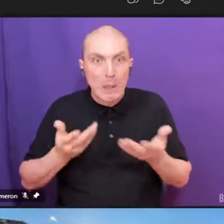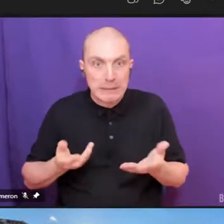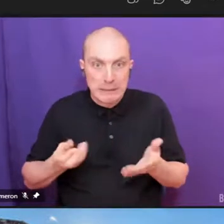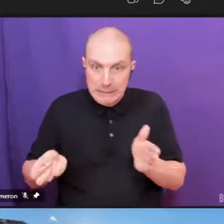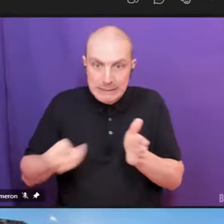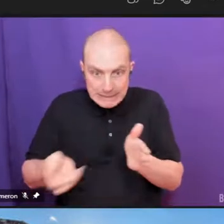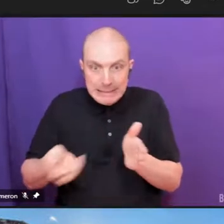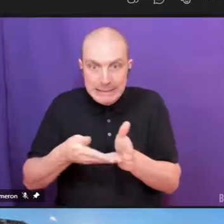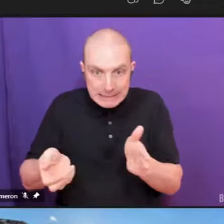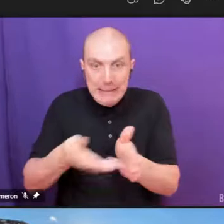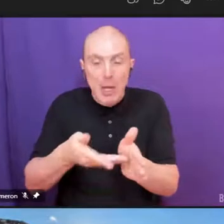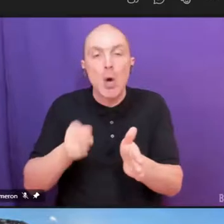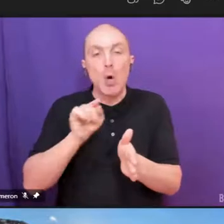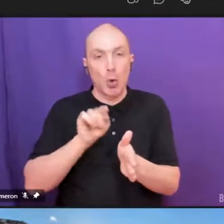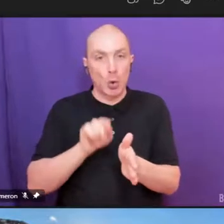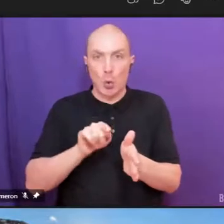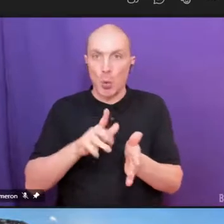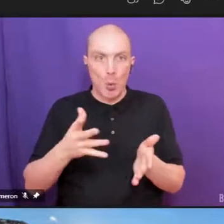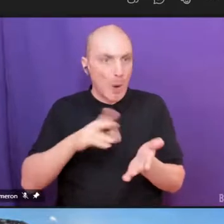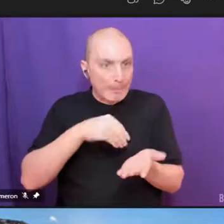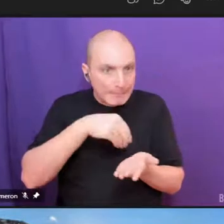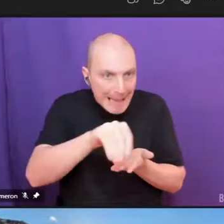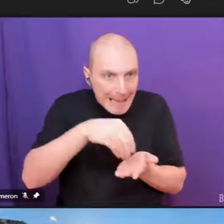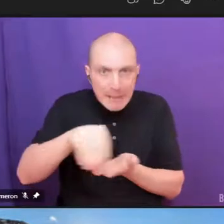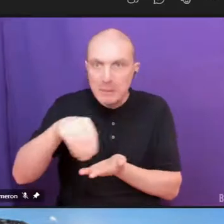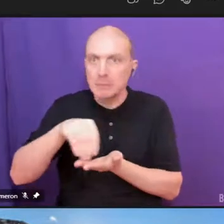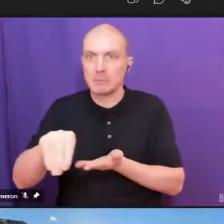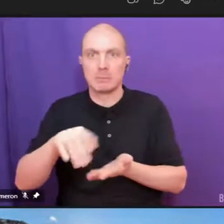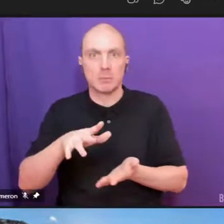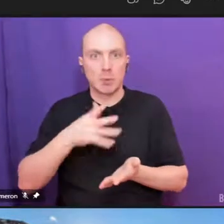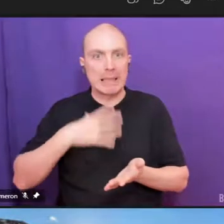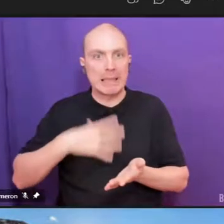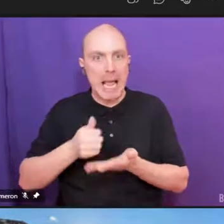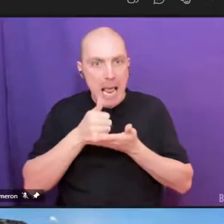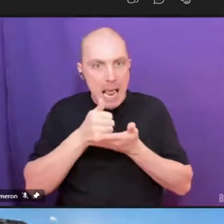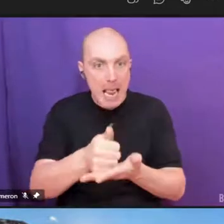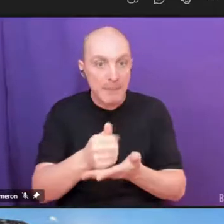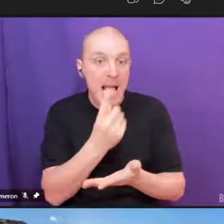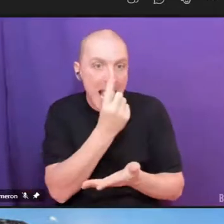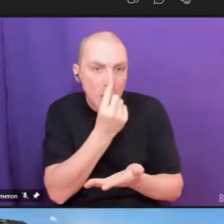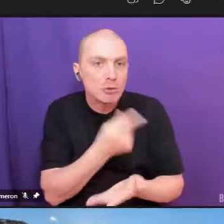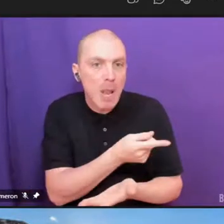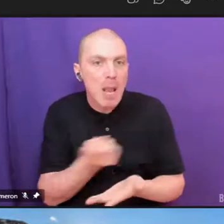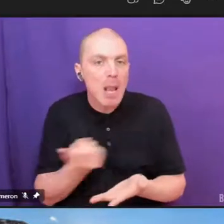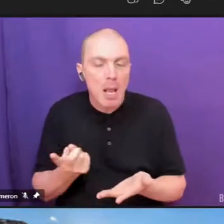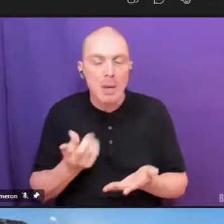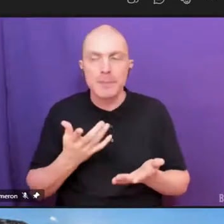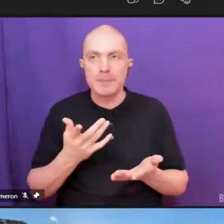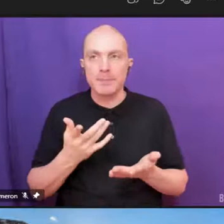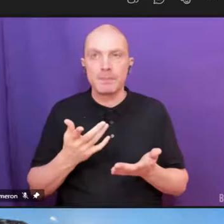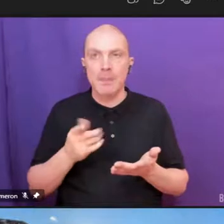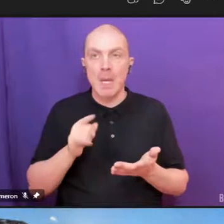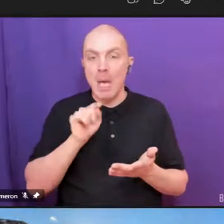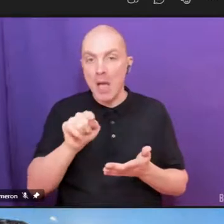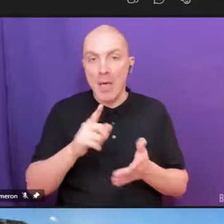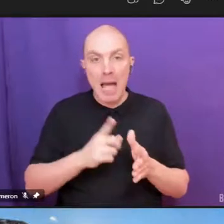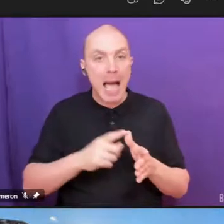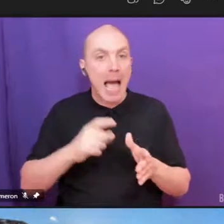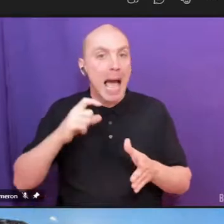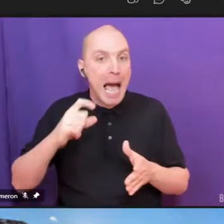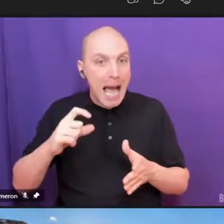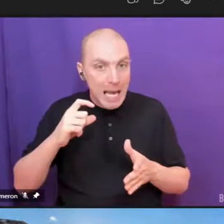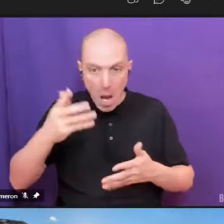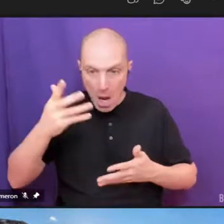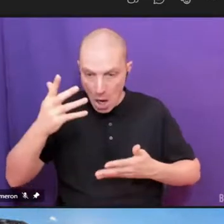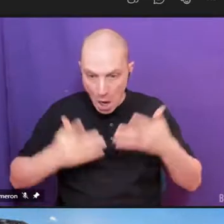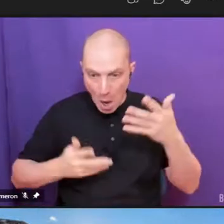those eligible for help. From an accounting perspective, this brought with it its own challenges, and